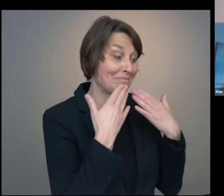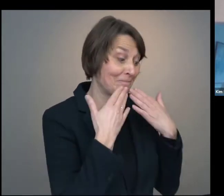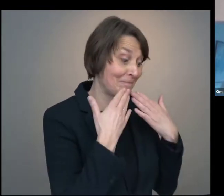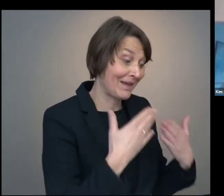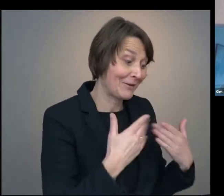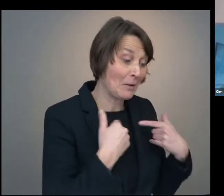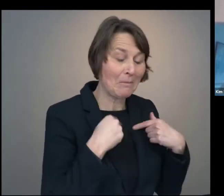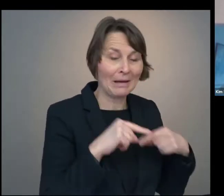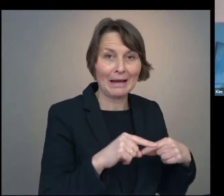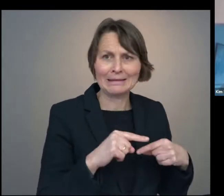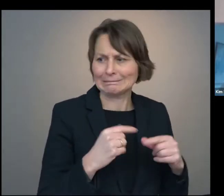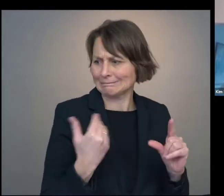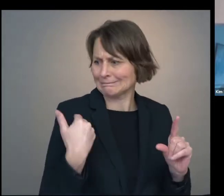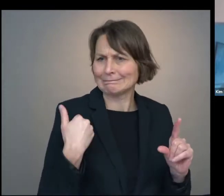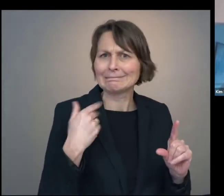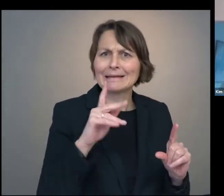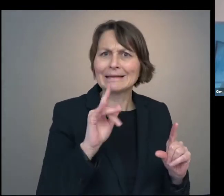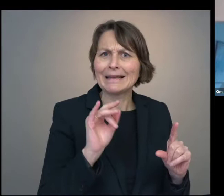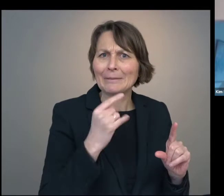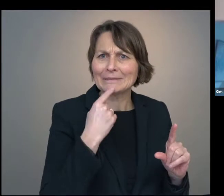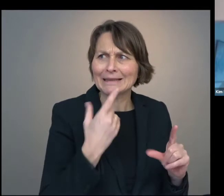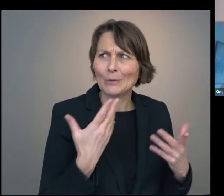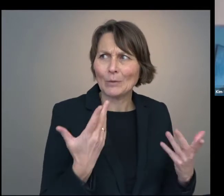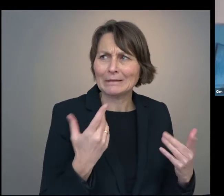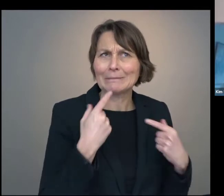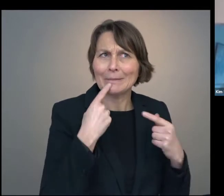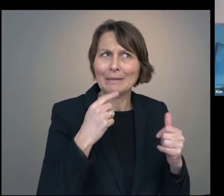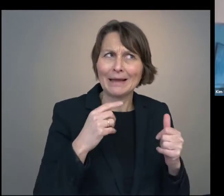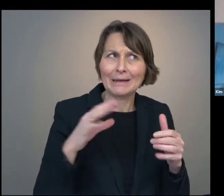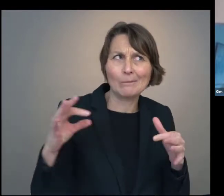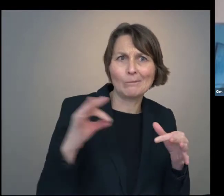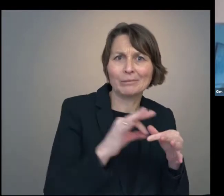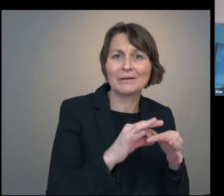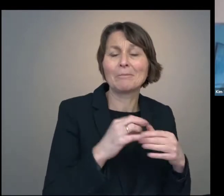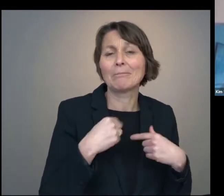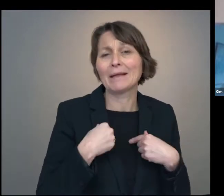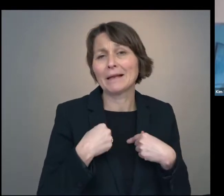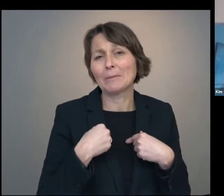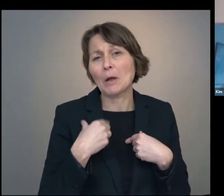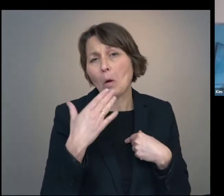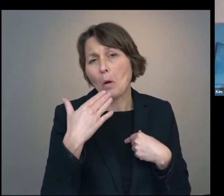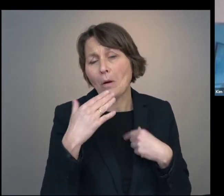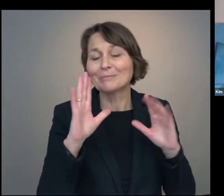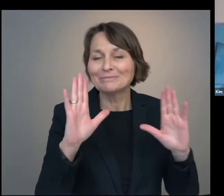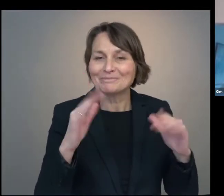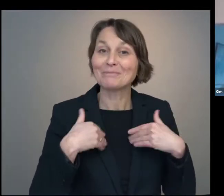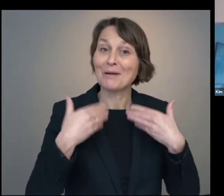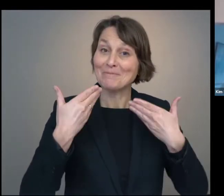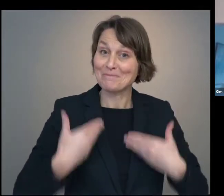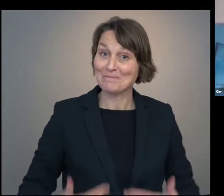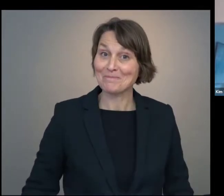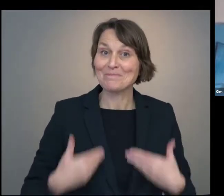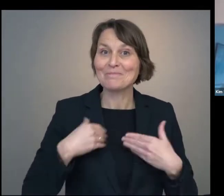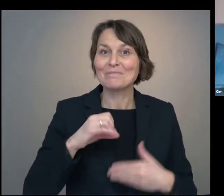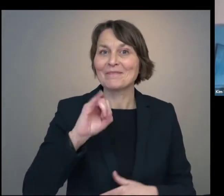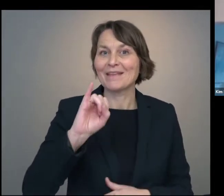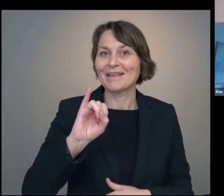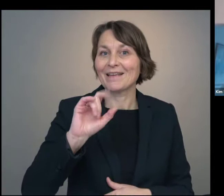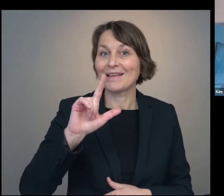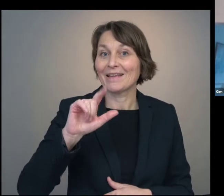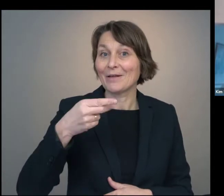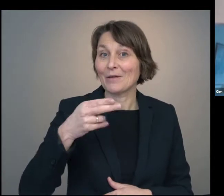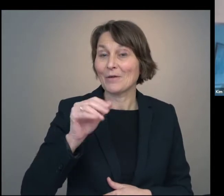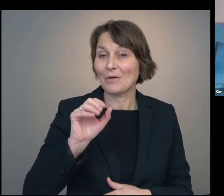cannot really do a good follow-up to what Kim just said. So my part is going to be a bit boring, but hi everyone. My name is Ilham and